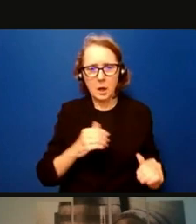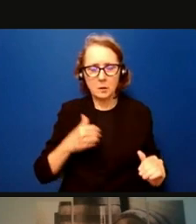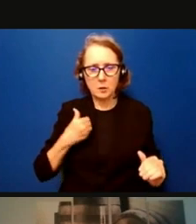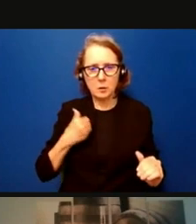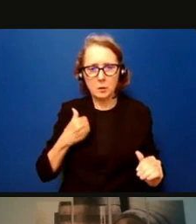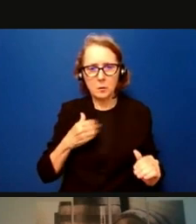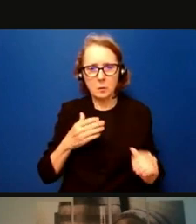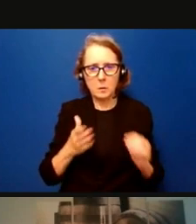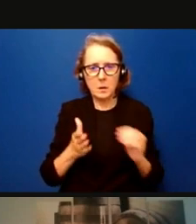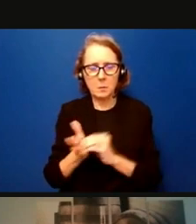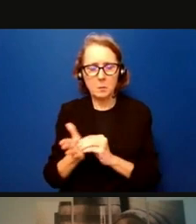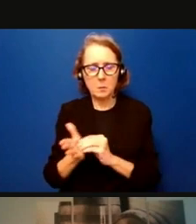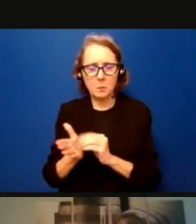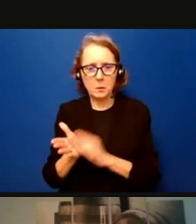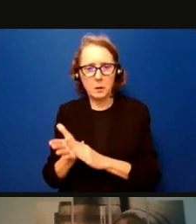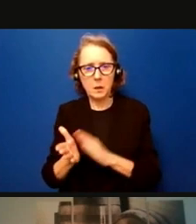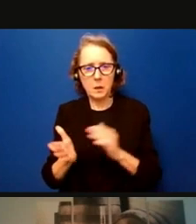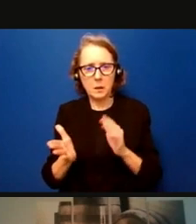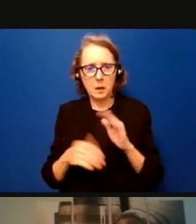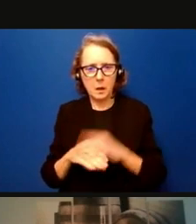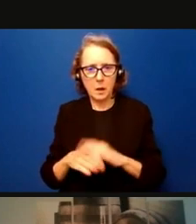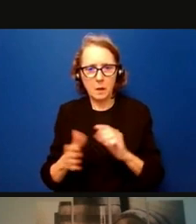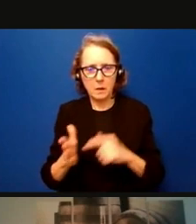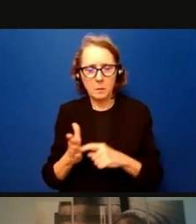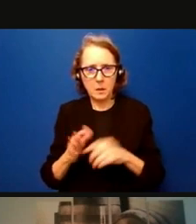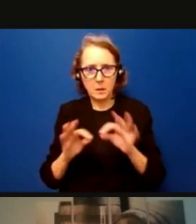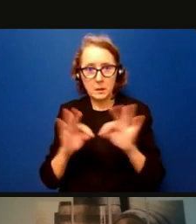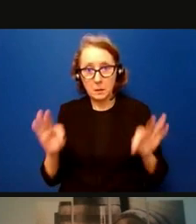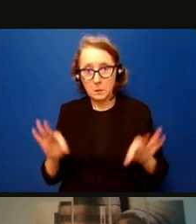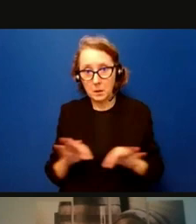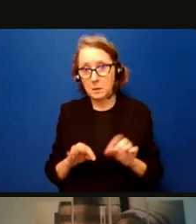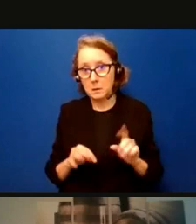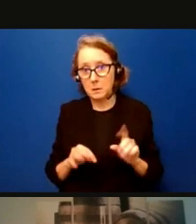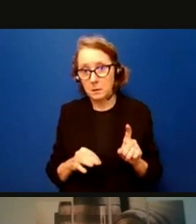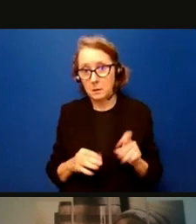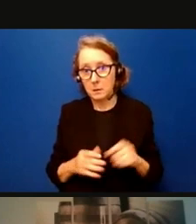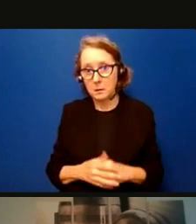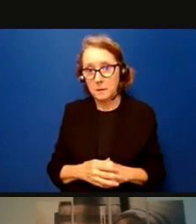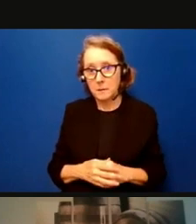put on the billing statement or account.